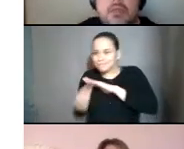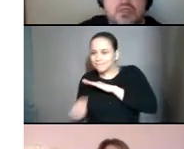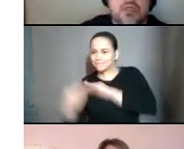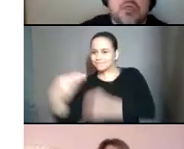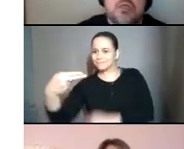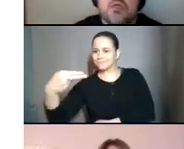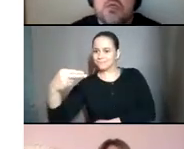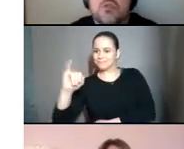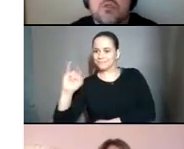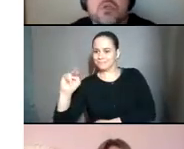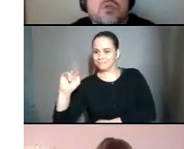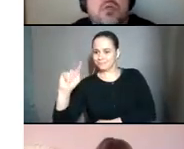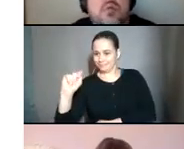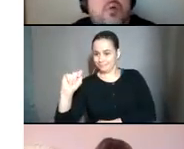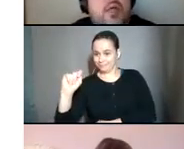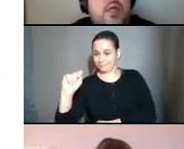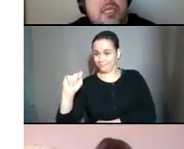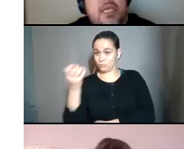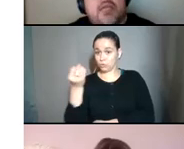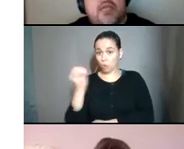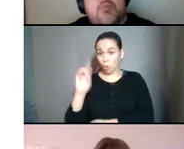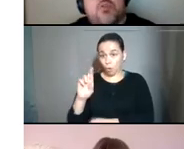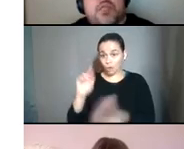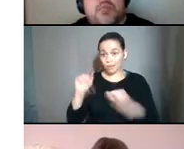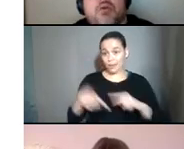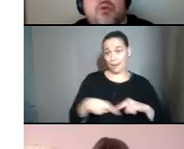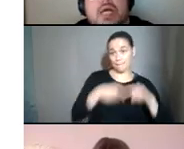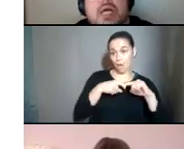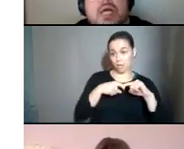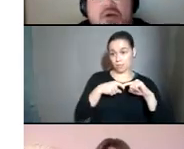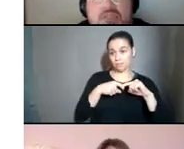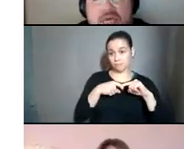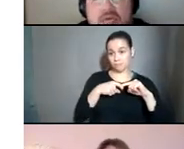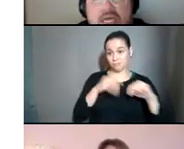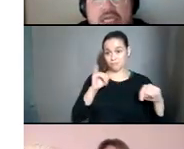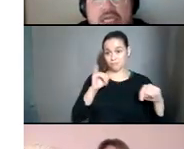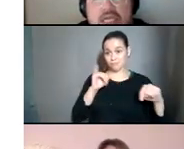Your child can click on the pause button to pause a lesson.